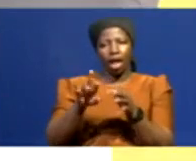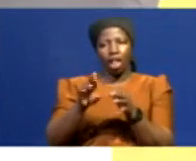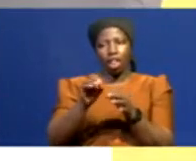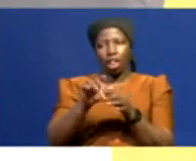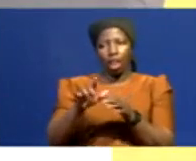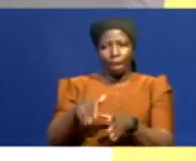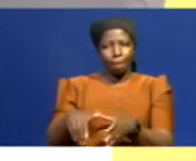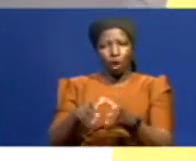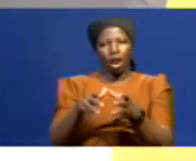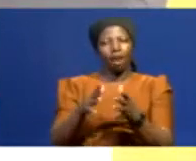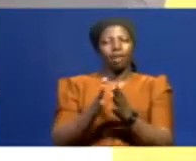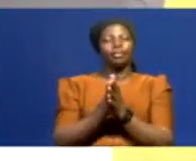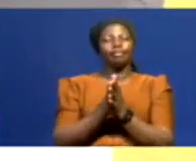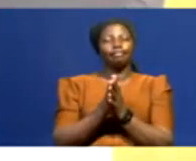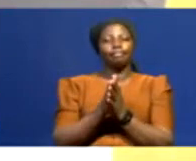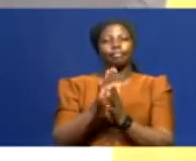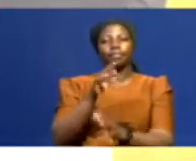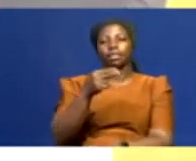Sports